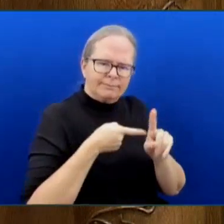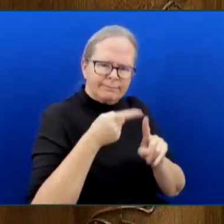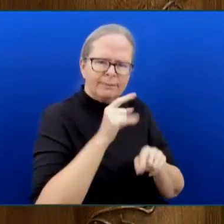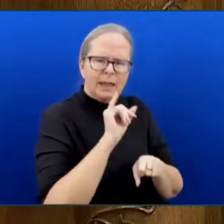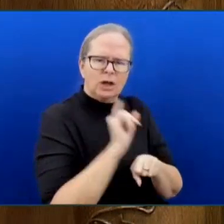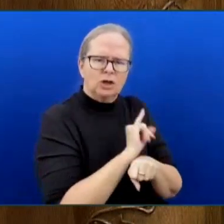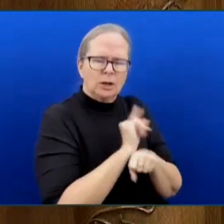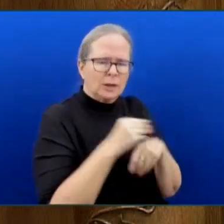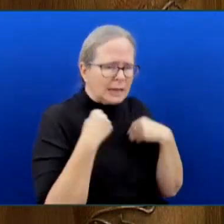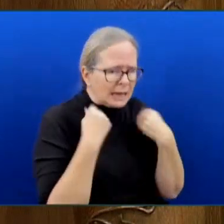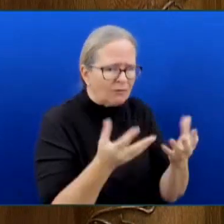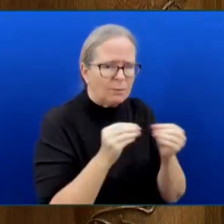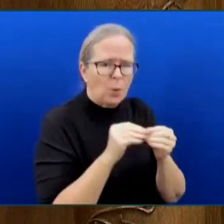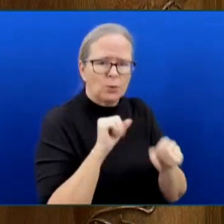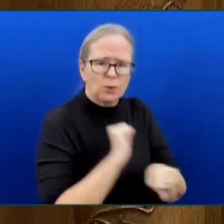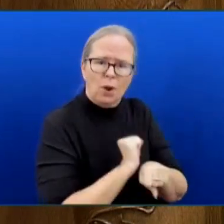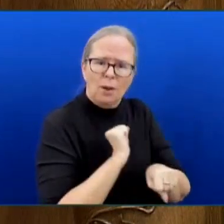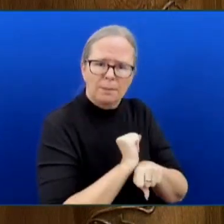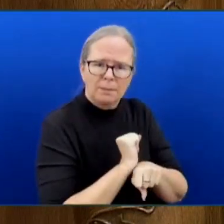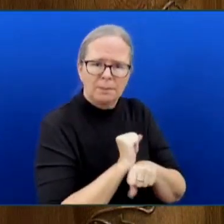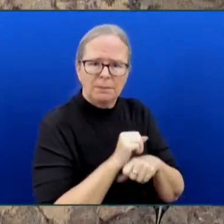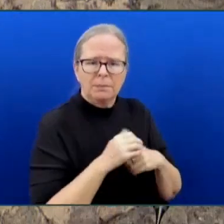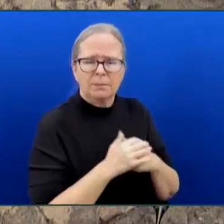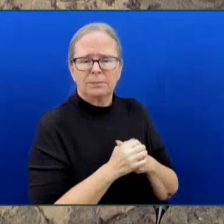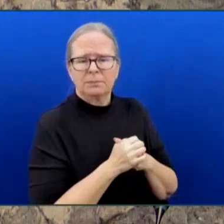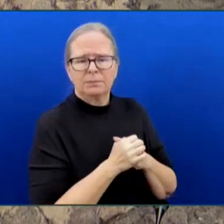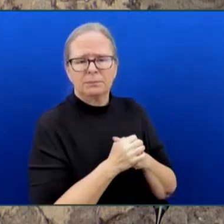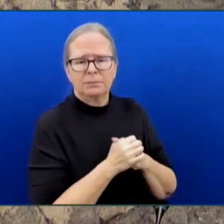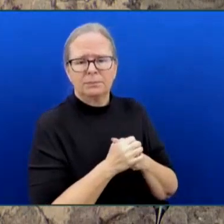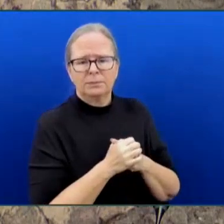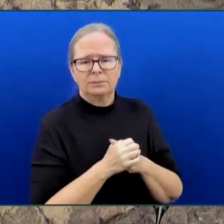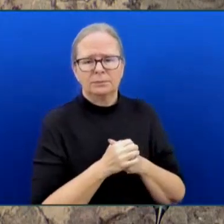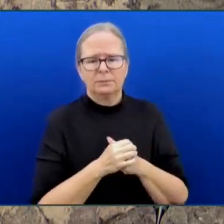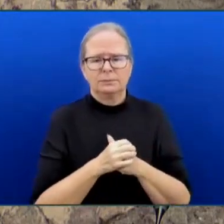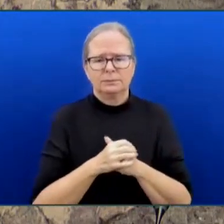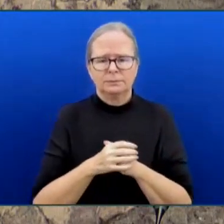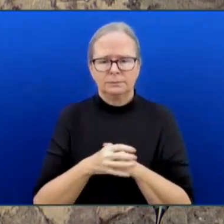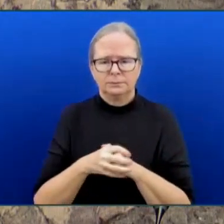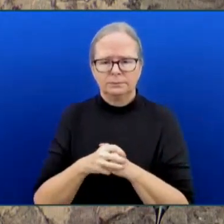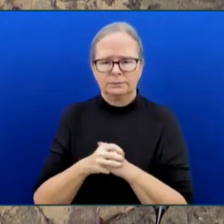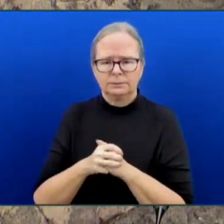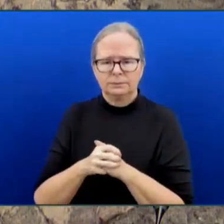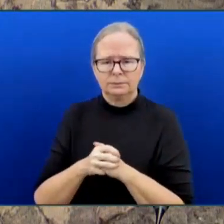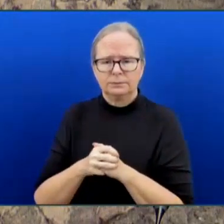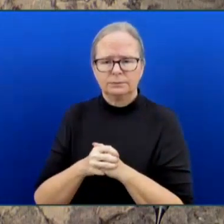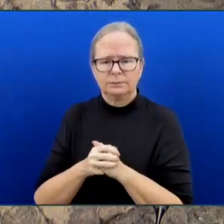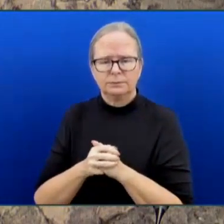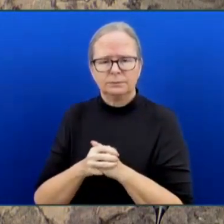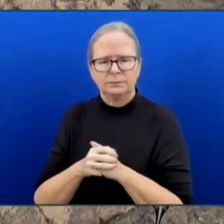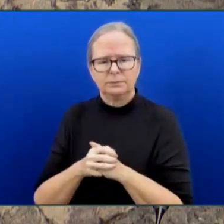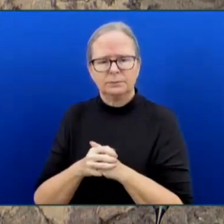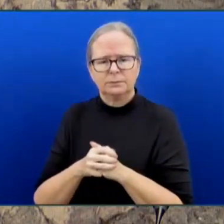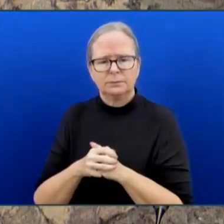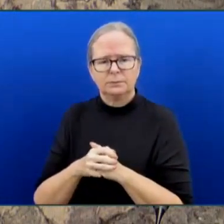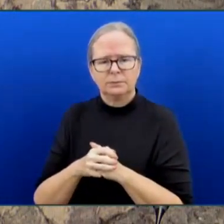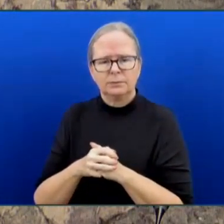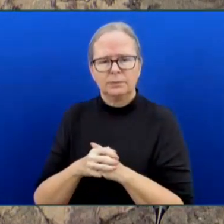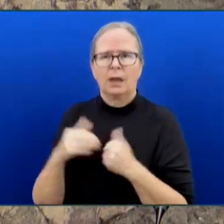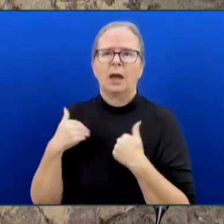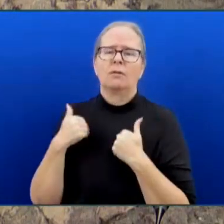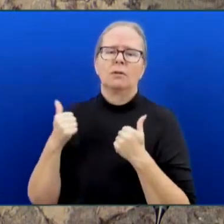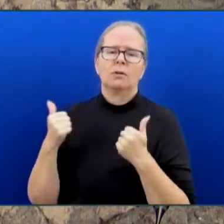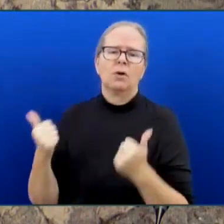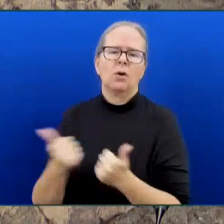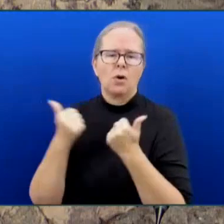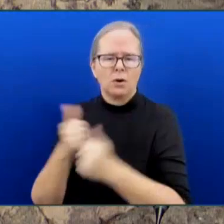Kootenay supplemental. Thank you, Honourable Speaker. Well, we have all this power. If we're so flush with power, why are we using sticks